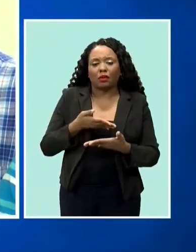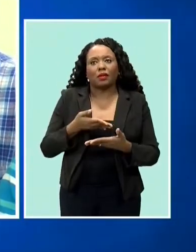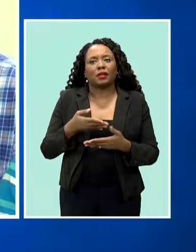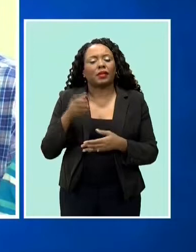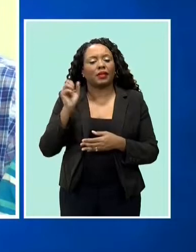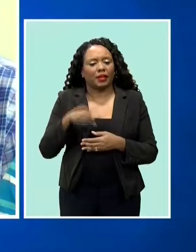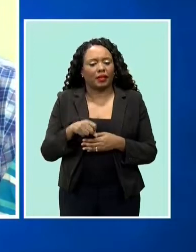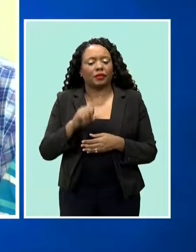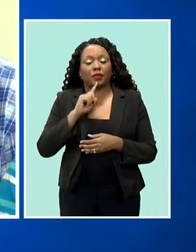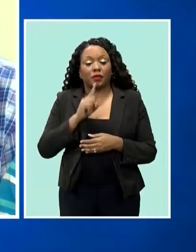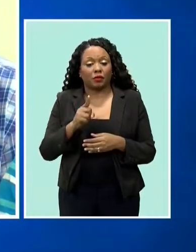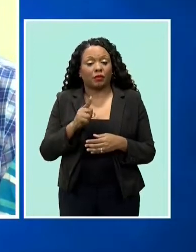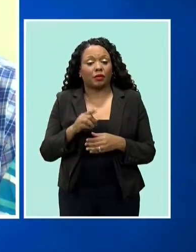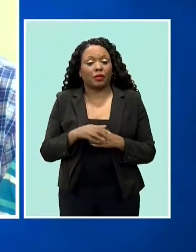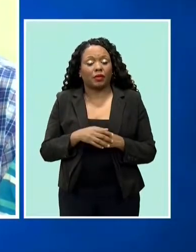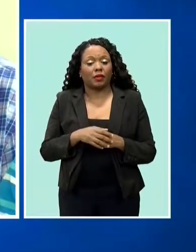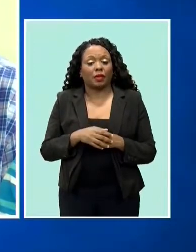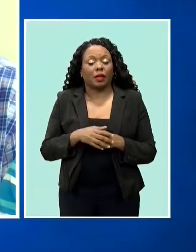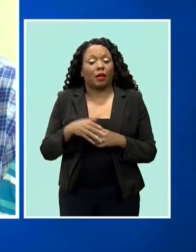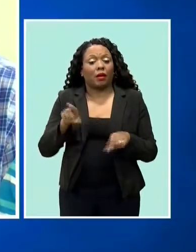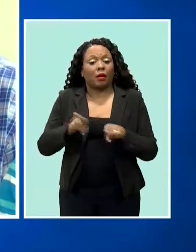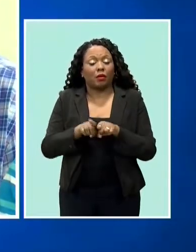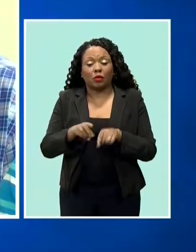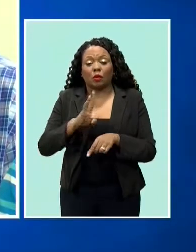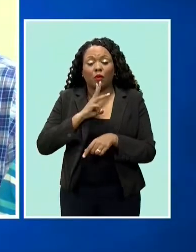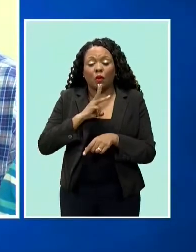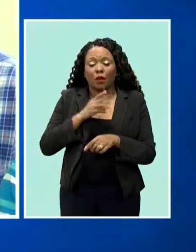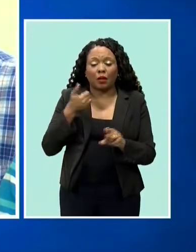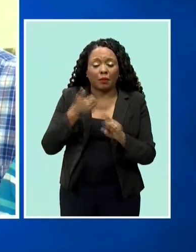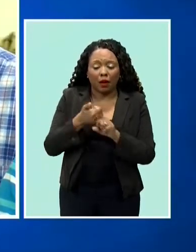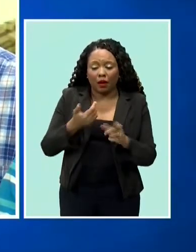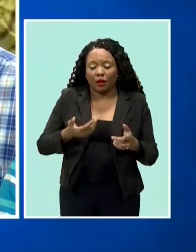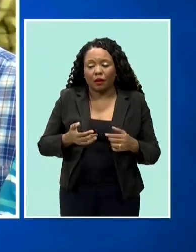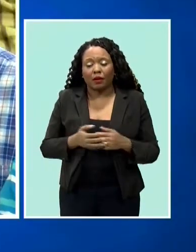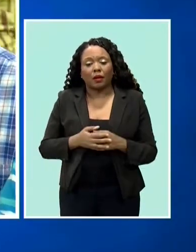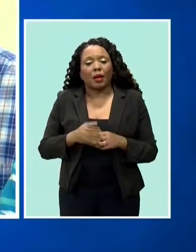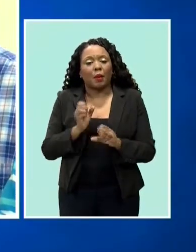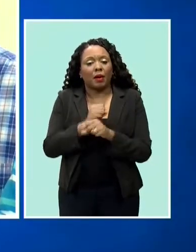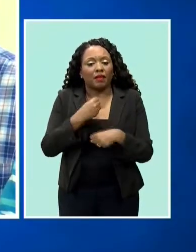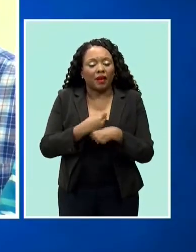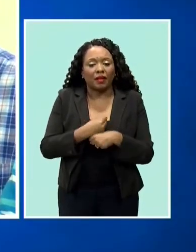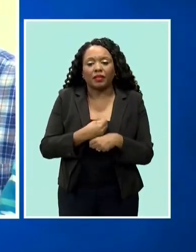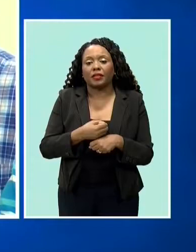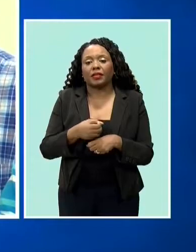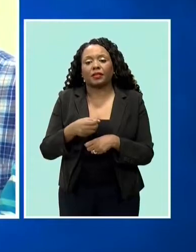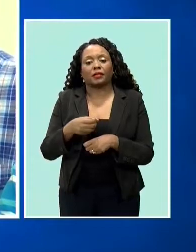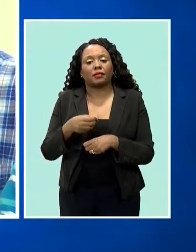manufacturing companies are feeling the same impact as the farmers. Water